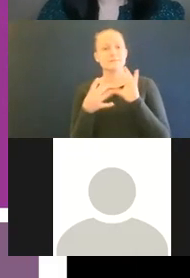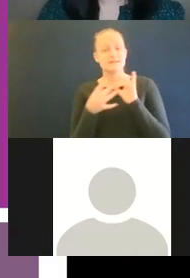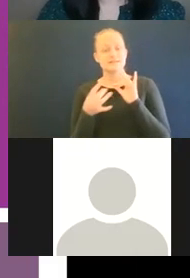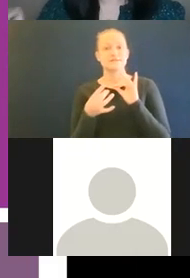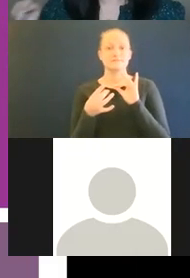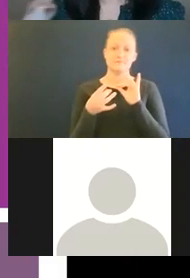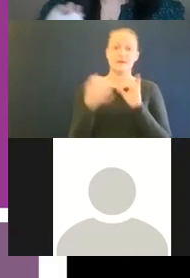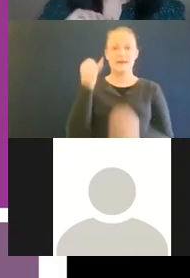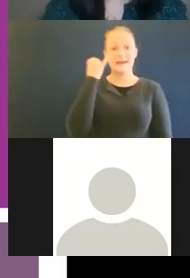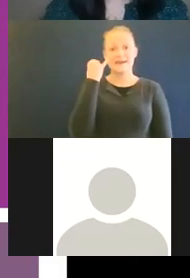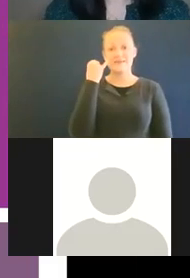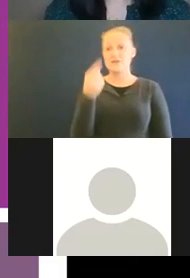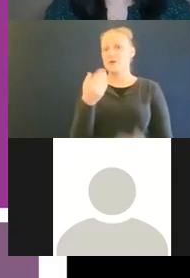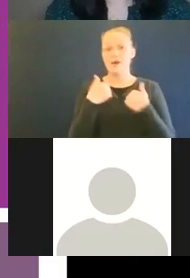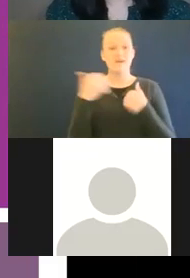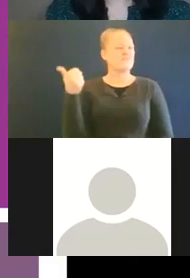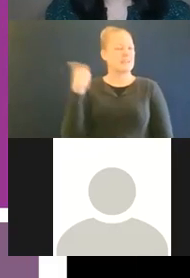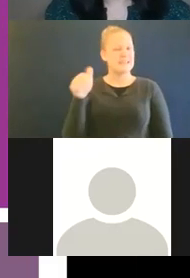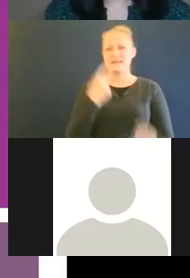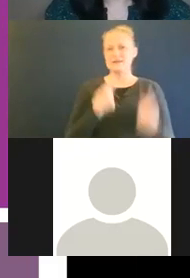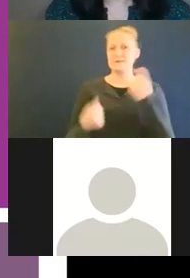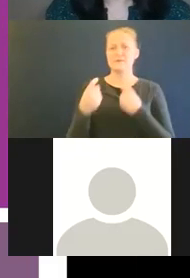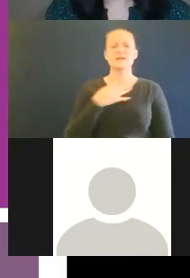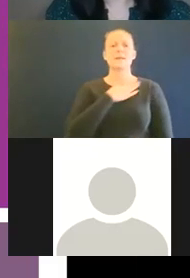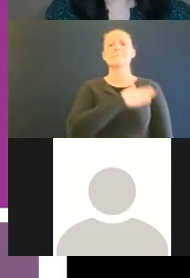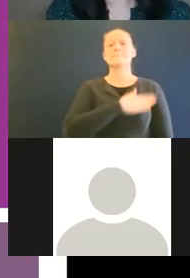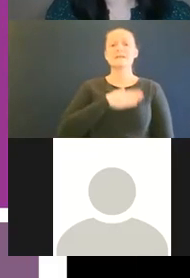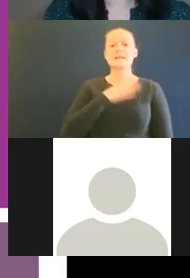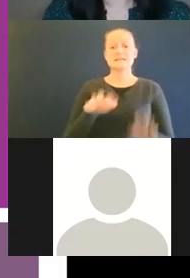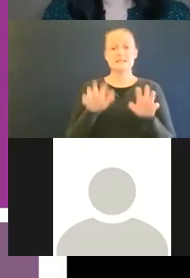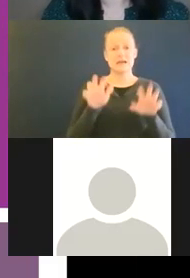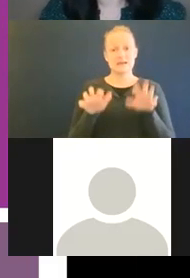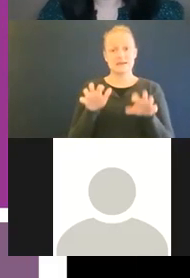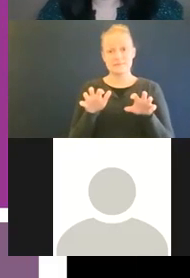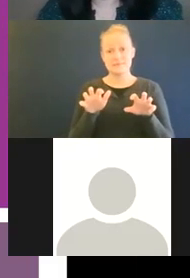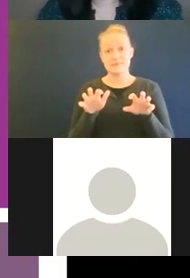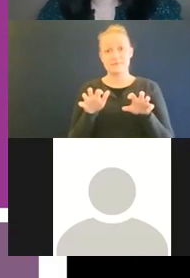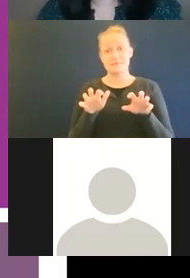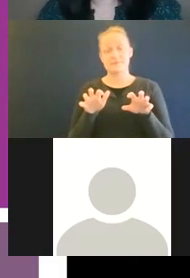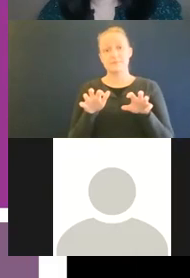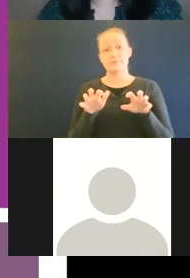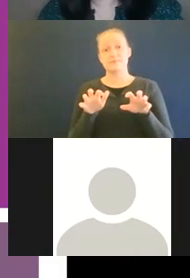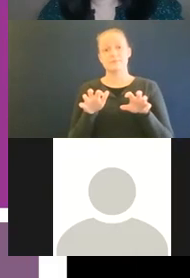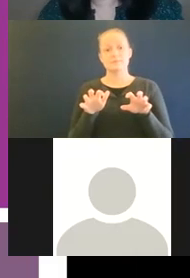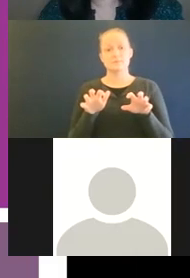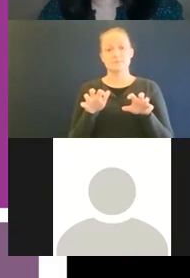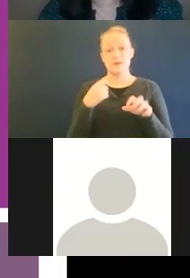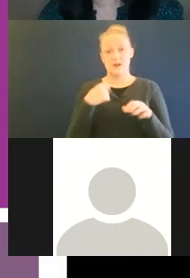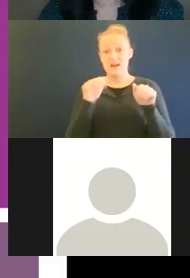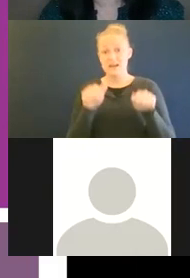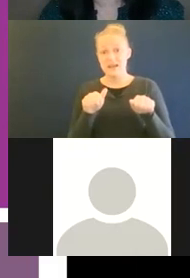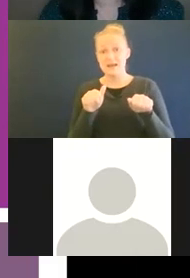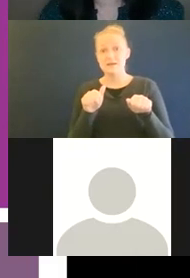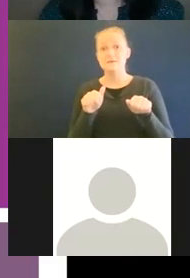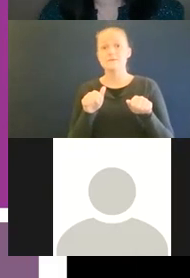there's any questions, please feel free to put them in the chat, and just so that we can